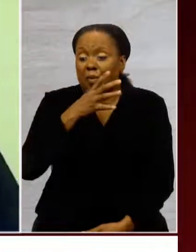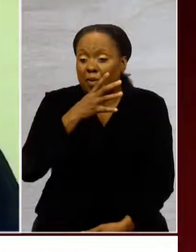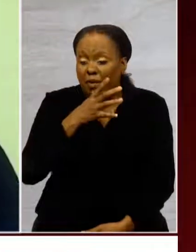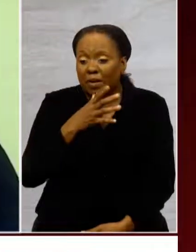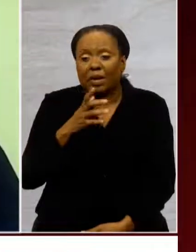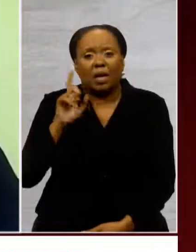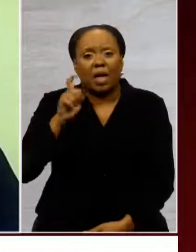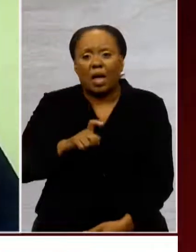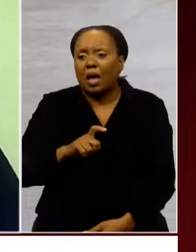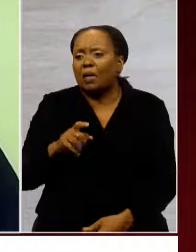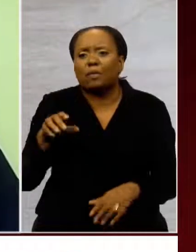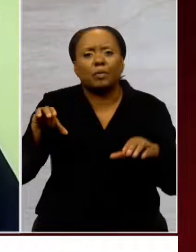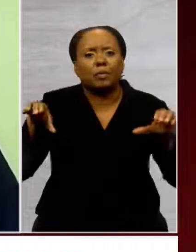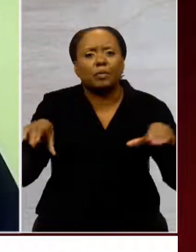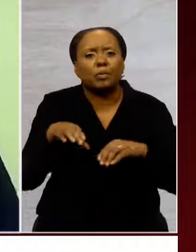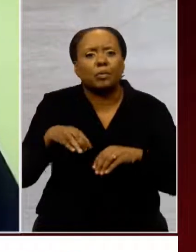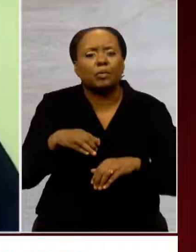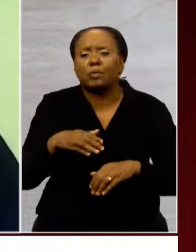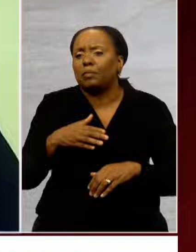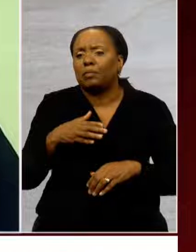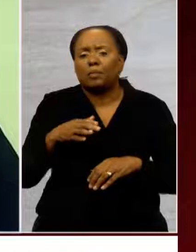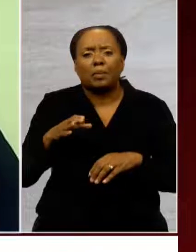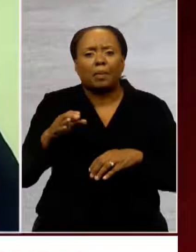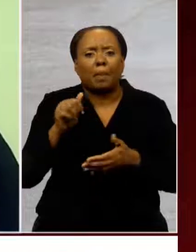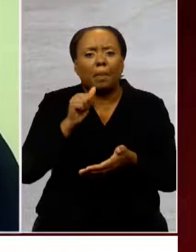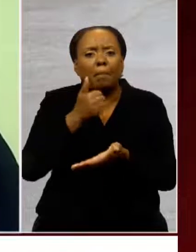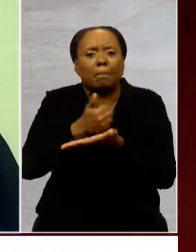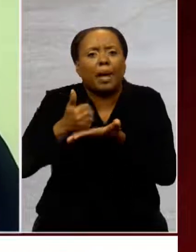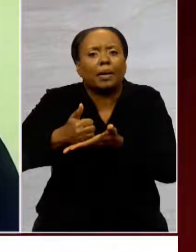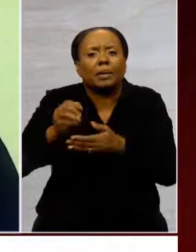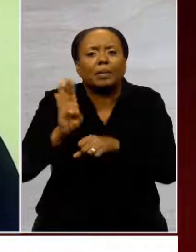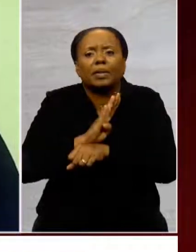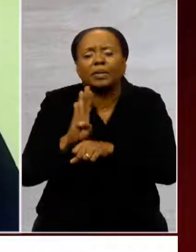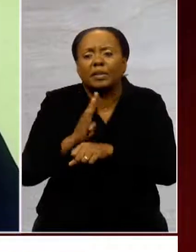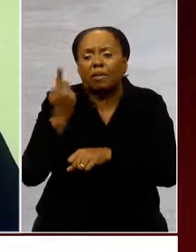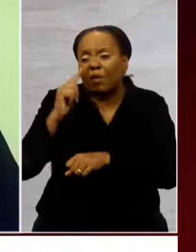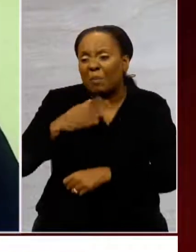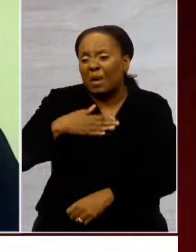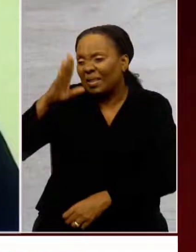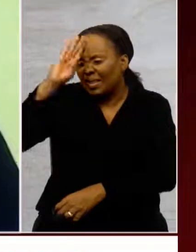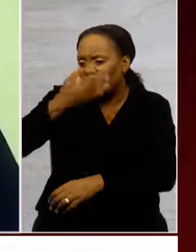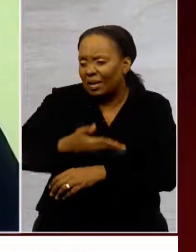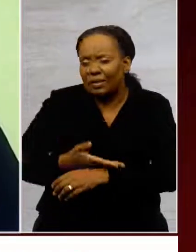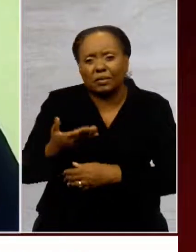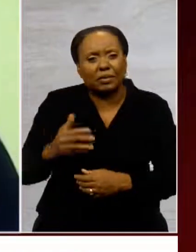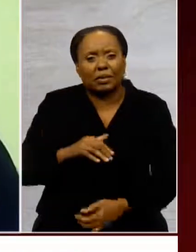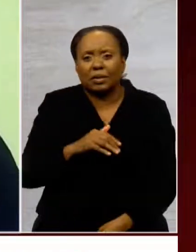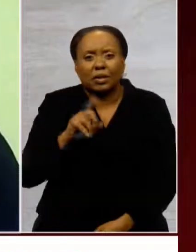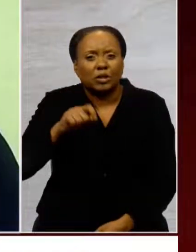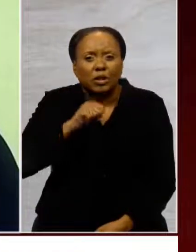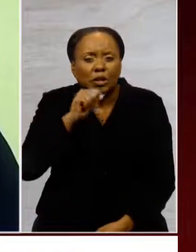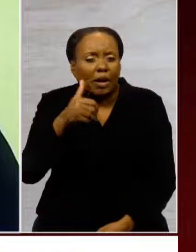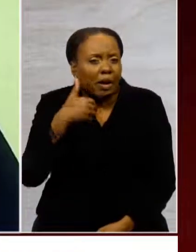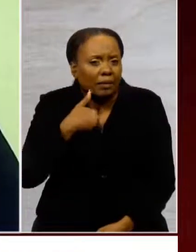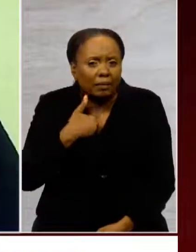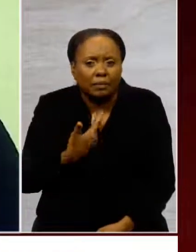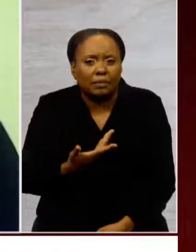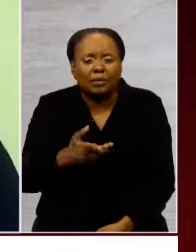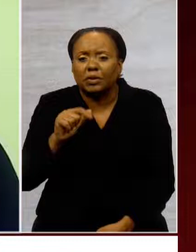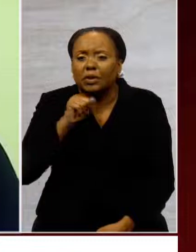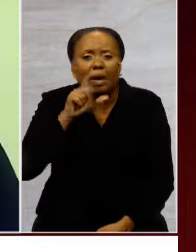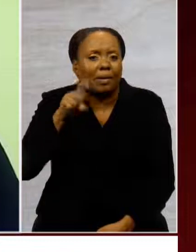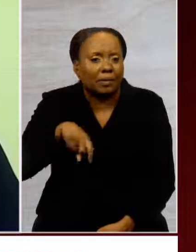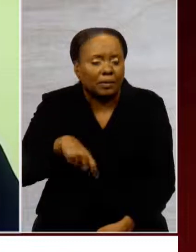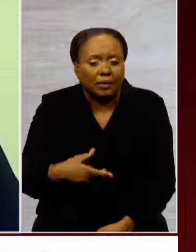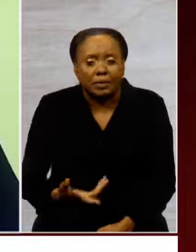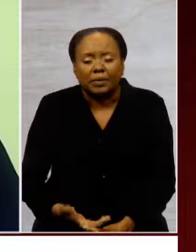son. Okay, because he might not necessarily by the other credit line and under money